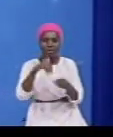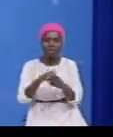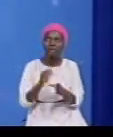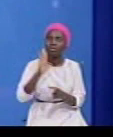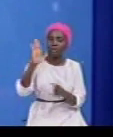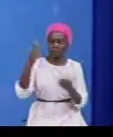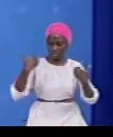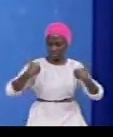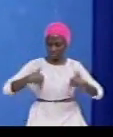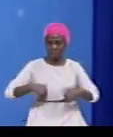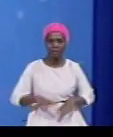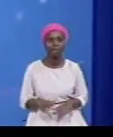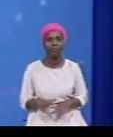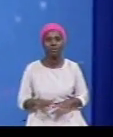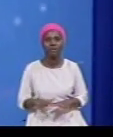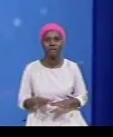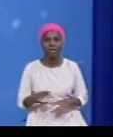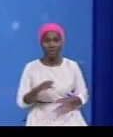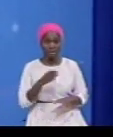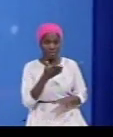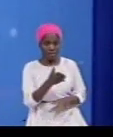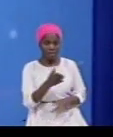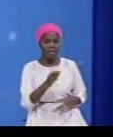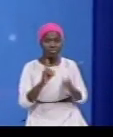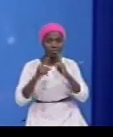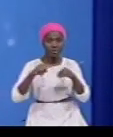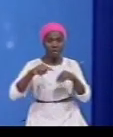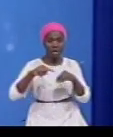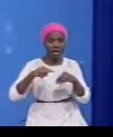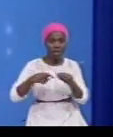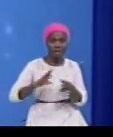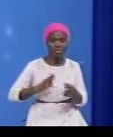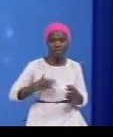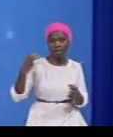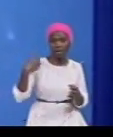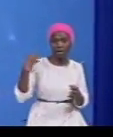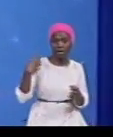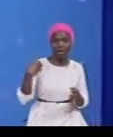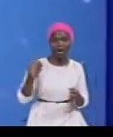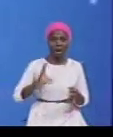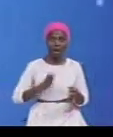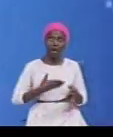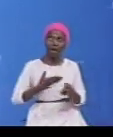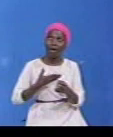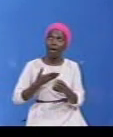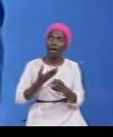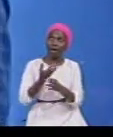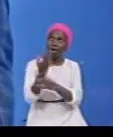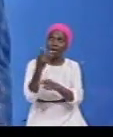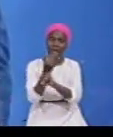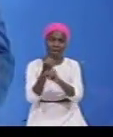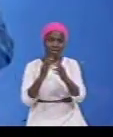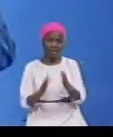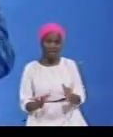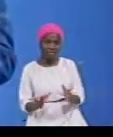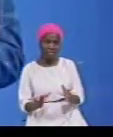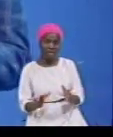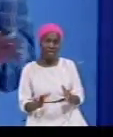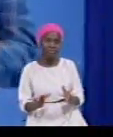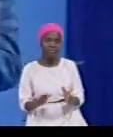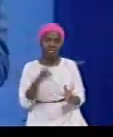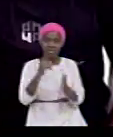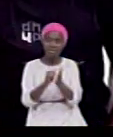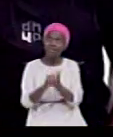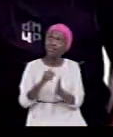the captain of our salvation. He's talking about our Redeemer. He's talking about our Healer. And he says, this that is